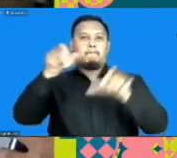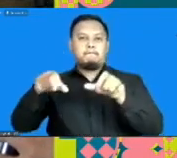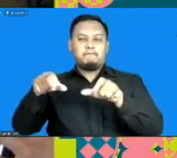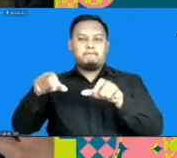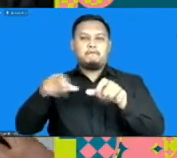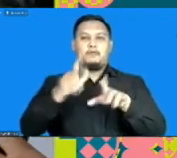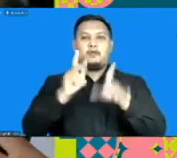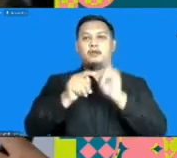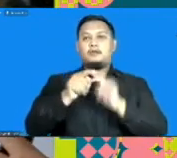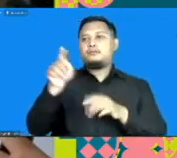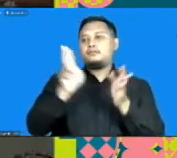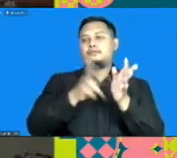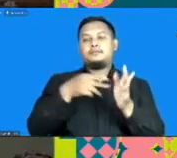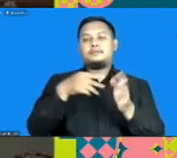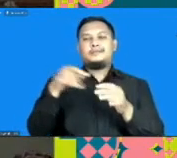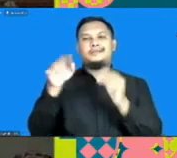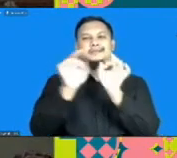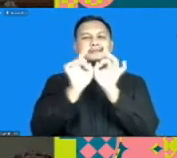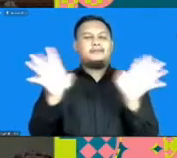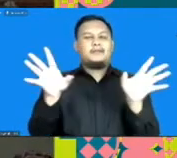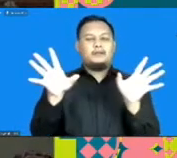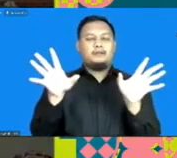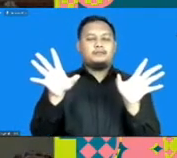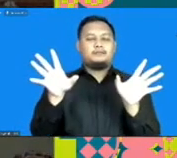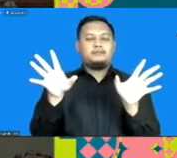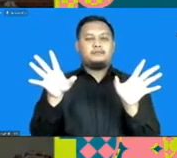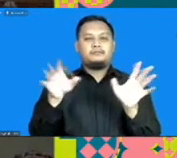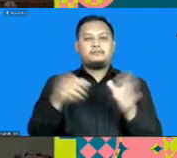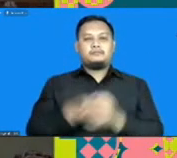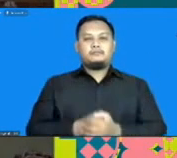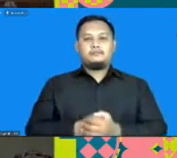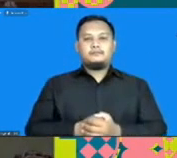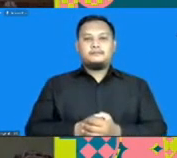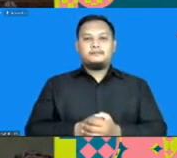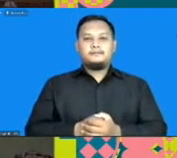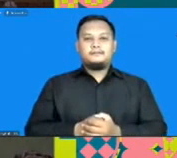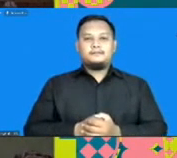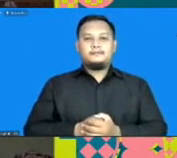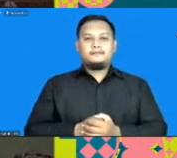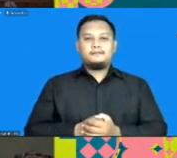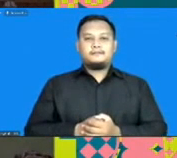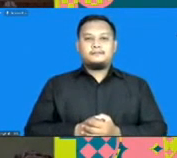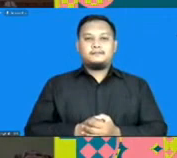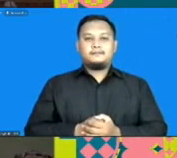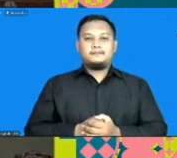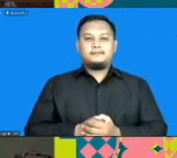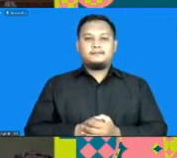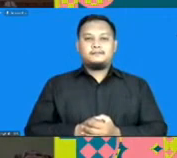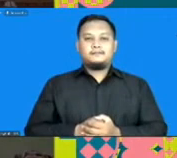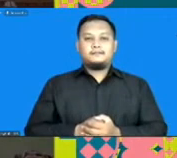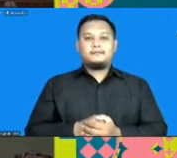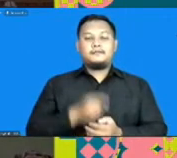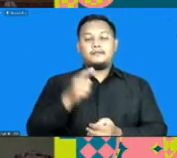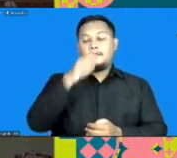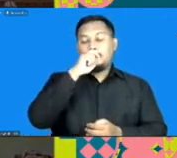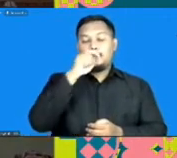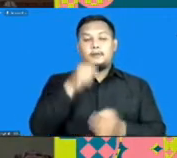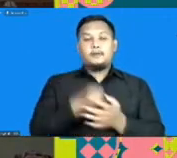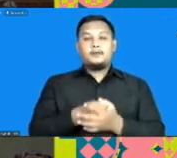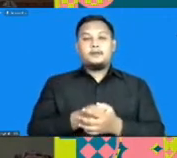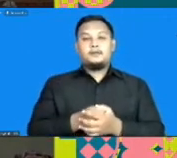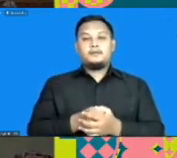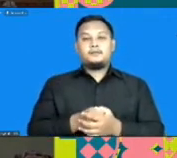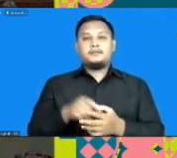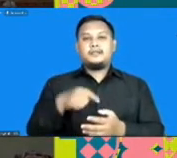values? So I've just yeah. been told that you have, when is your hard stop? When do you have to catch this flight? No, it's okay. I still have another 1 hour. You